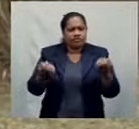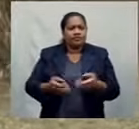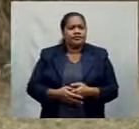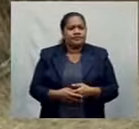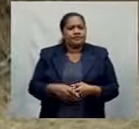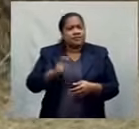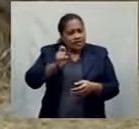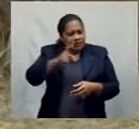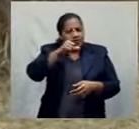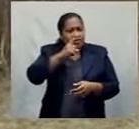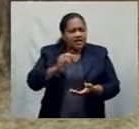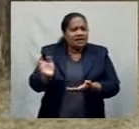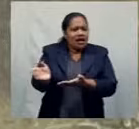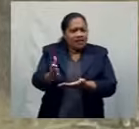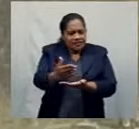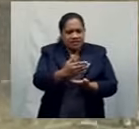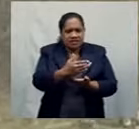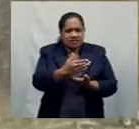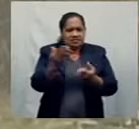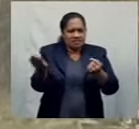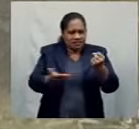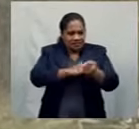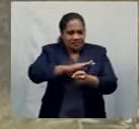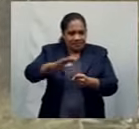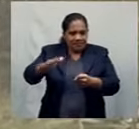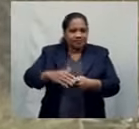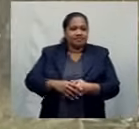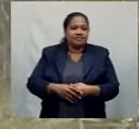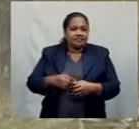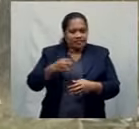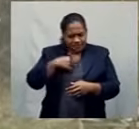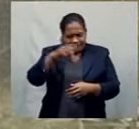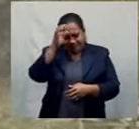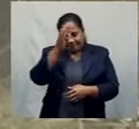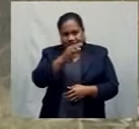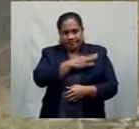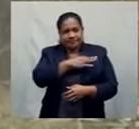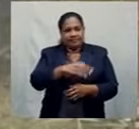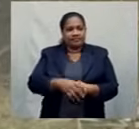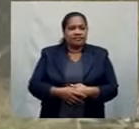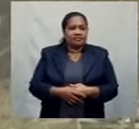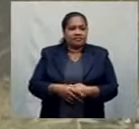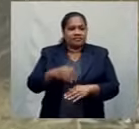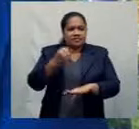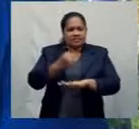if we can harvest our cane, and I believe that the government